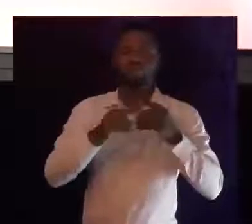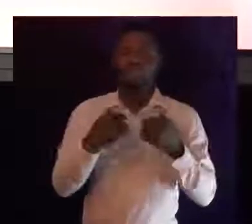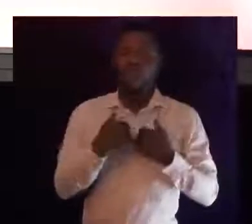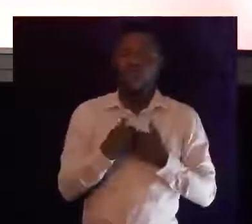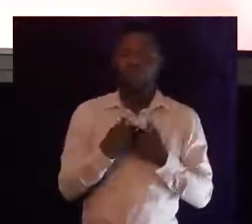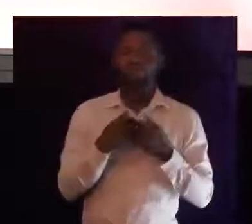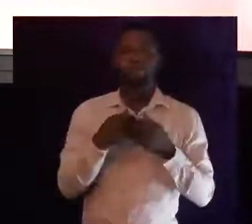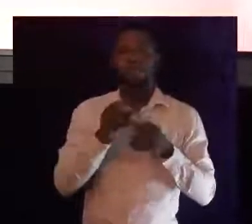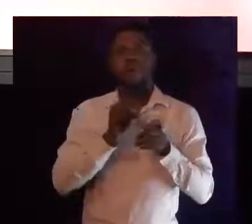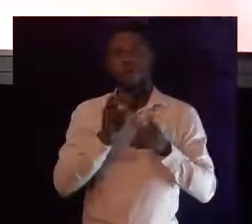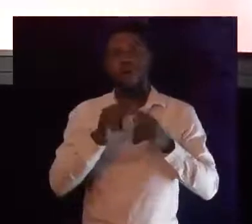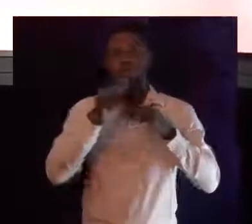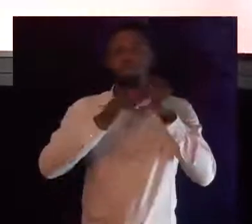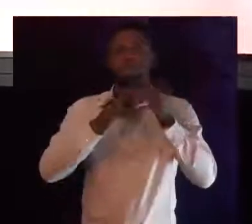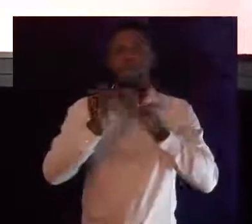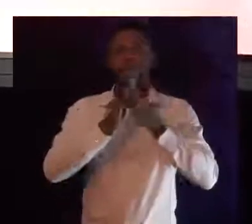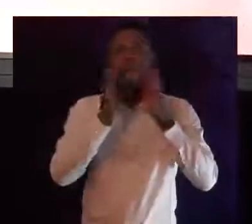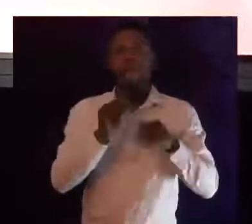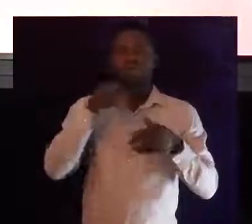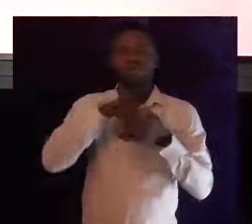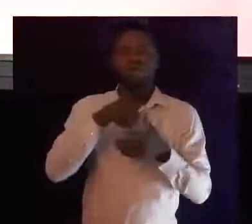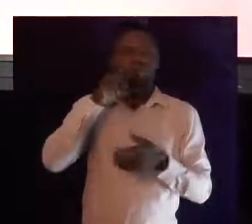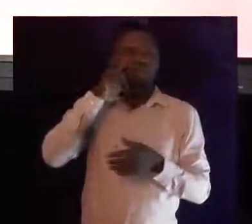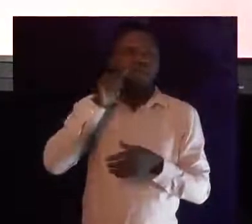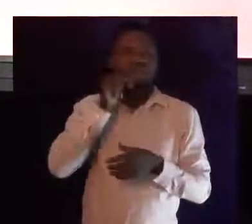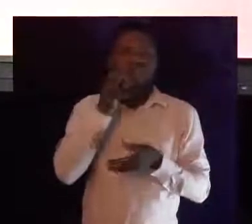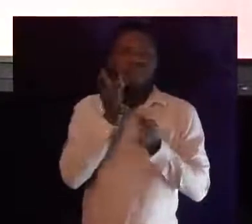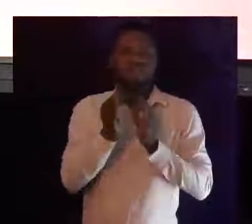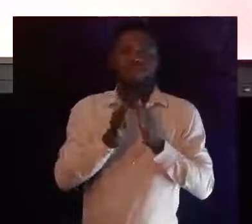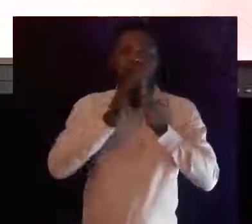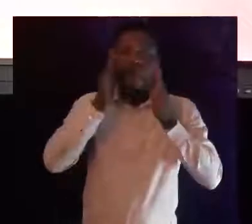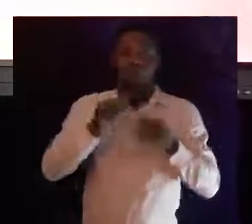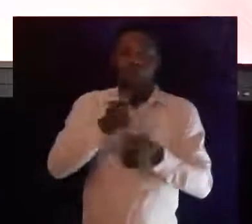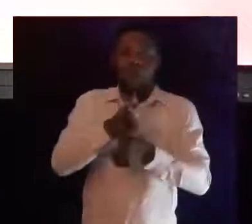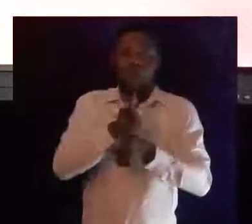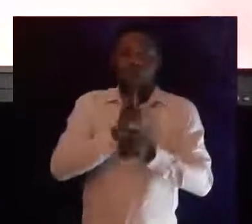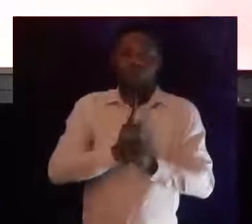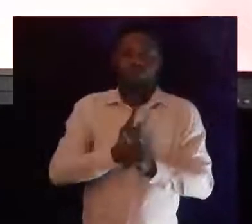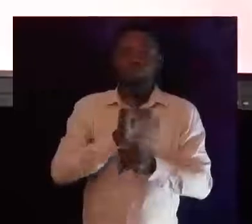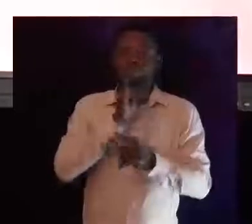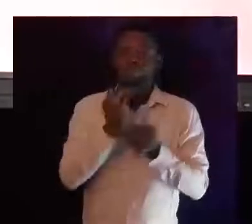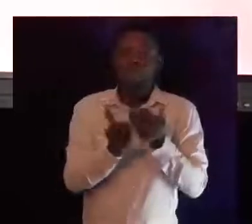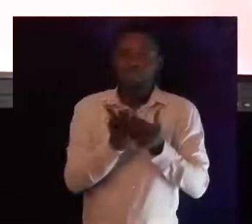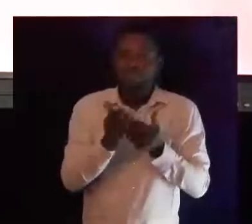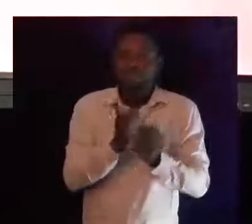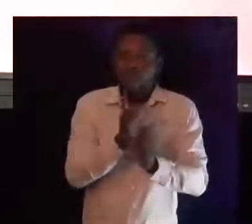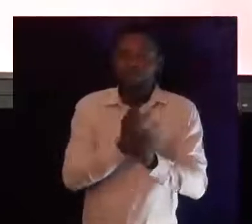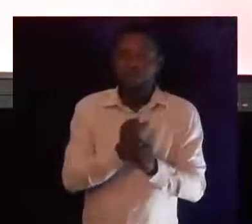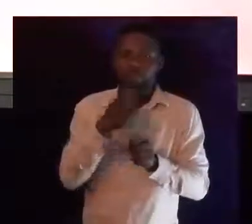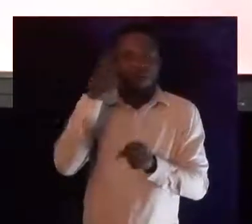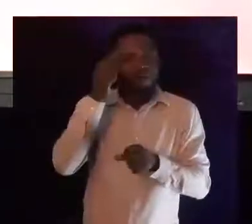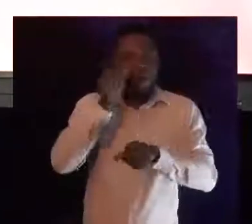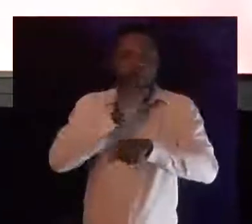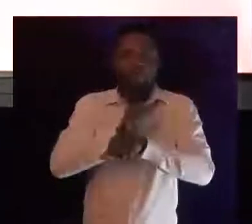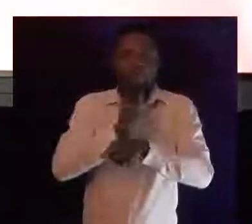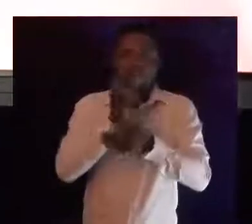to have or build house in Nigeria. So if housing loan is easily obtainable